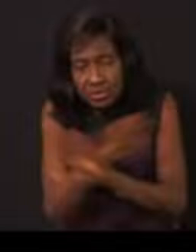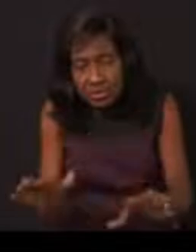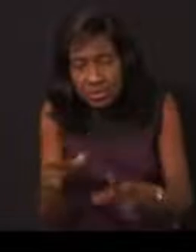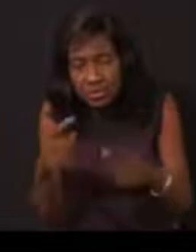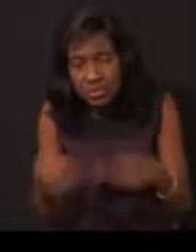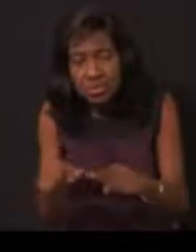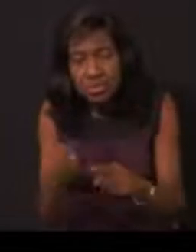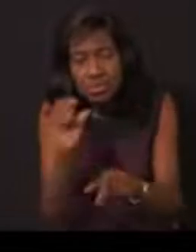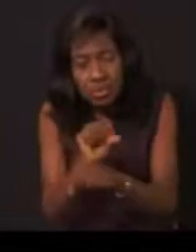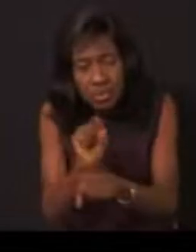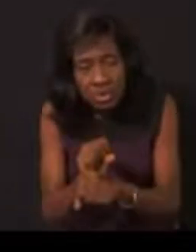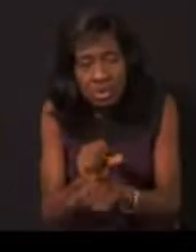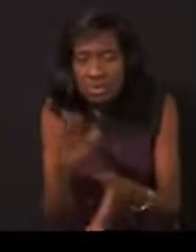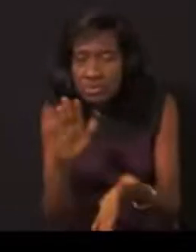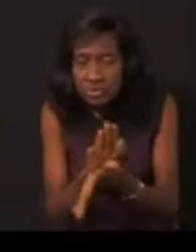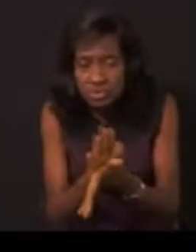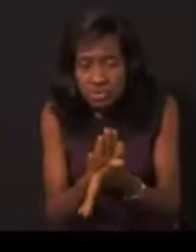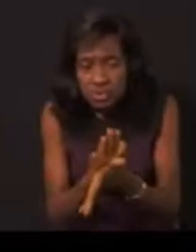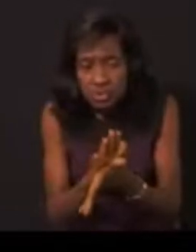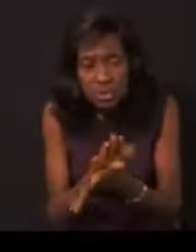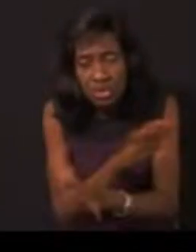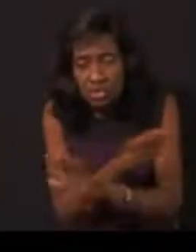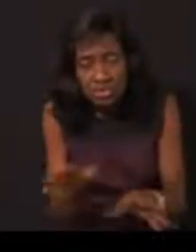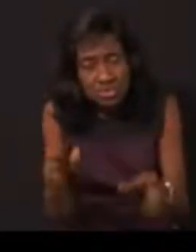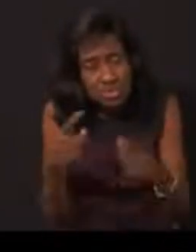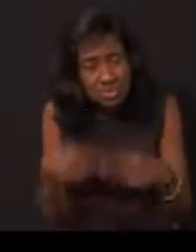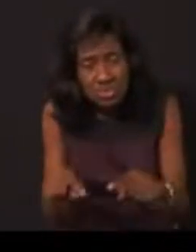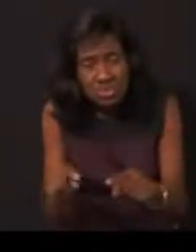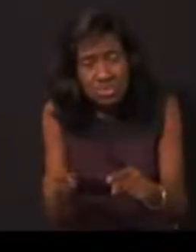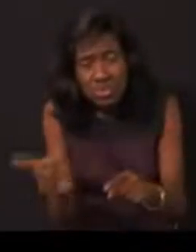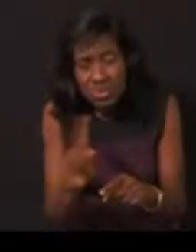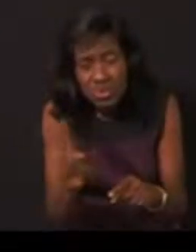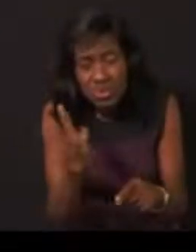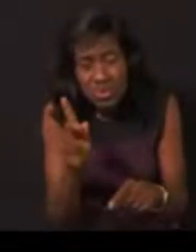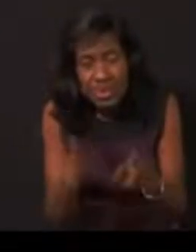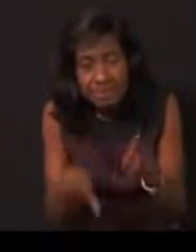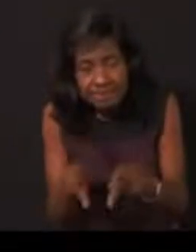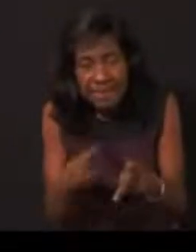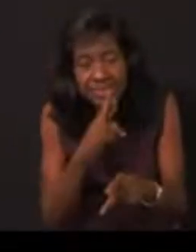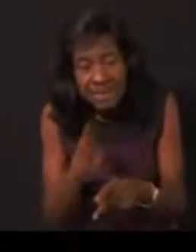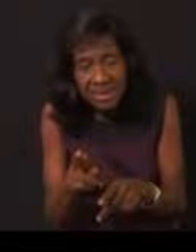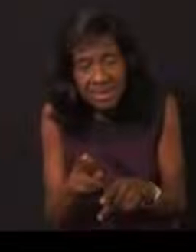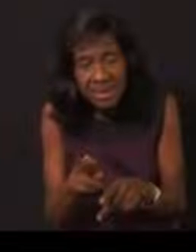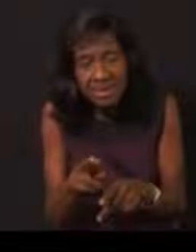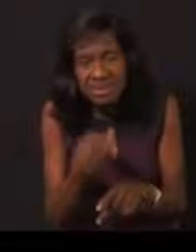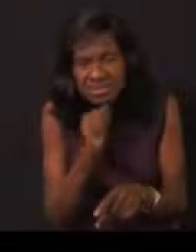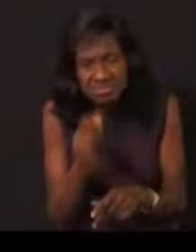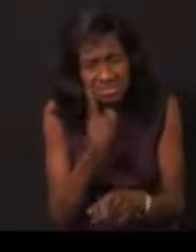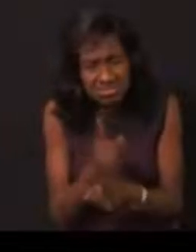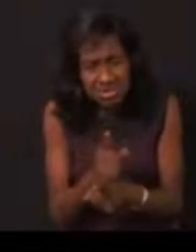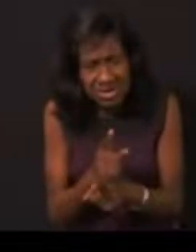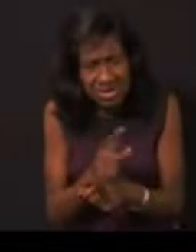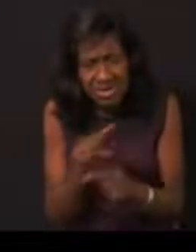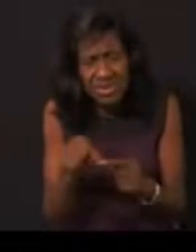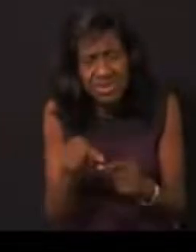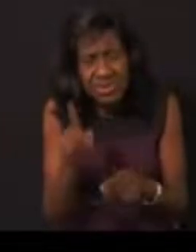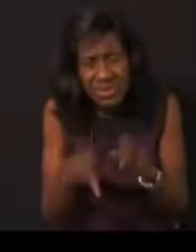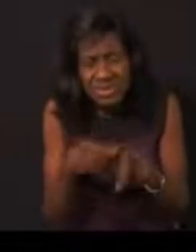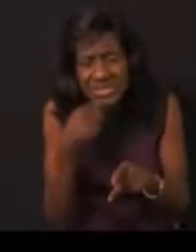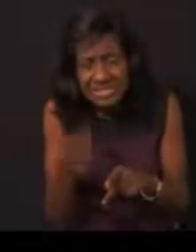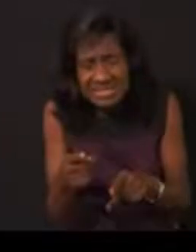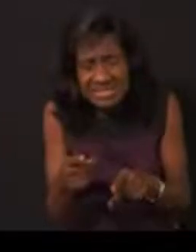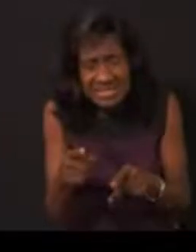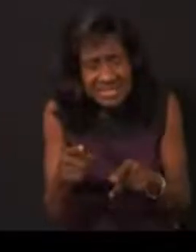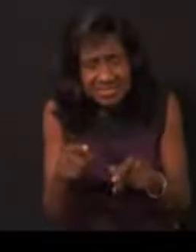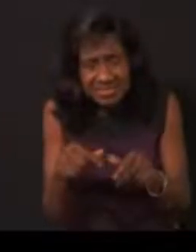to work, school, or any public areas. It's not cool after you've been told to isolate to go down the road for a